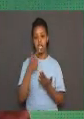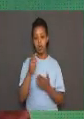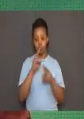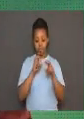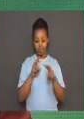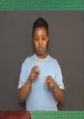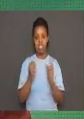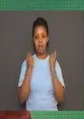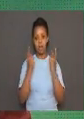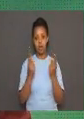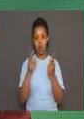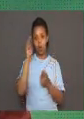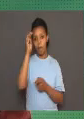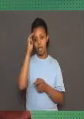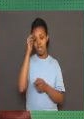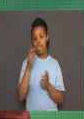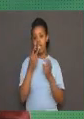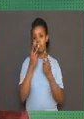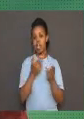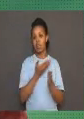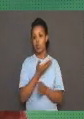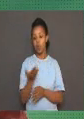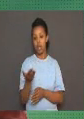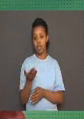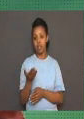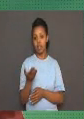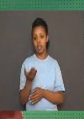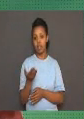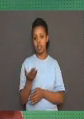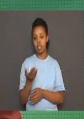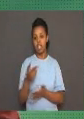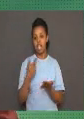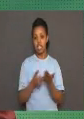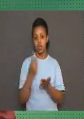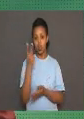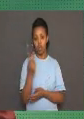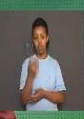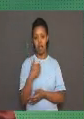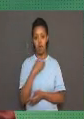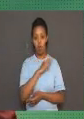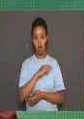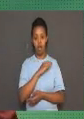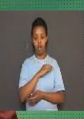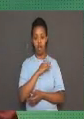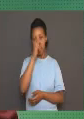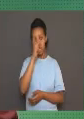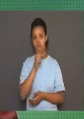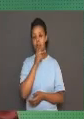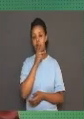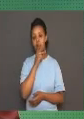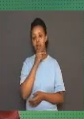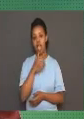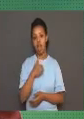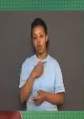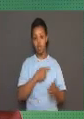experiment, Mendel observed that the pairs of traits in the parental generation